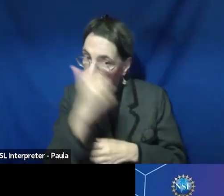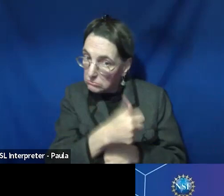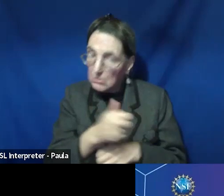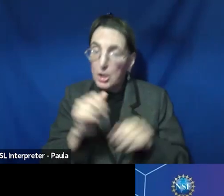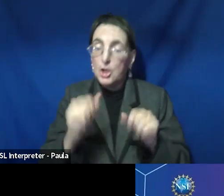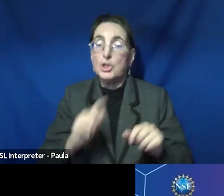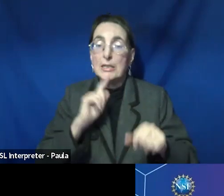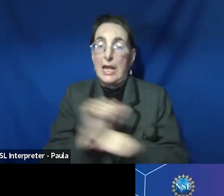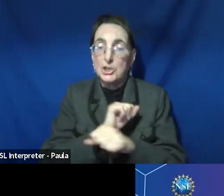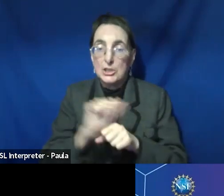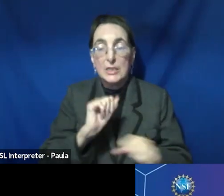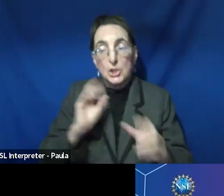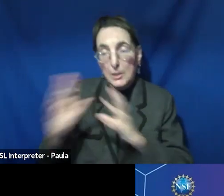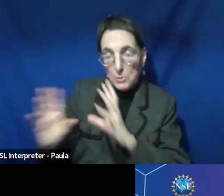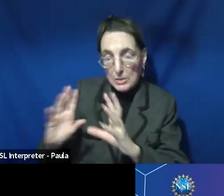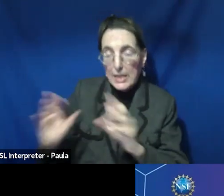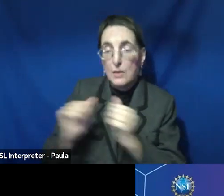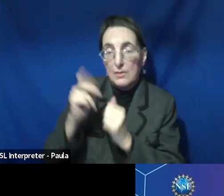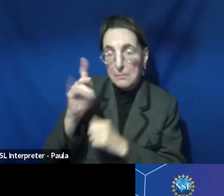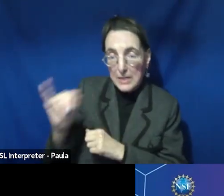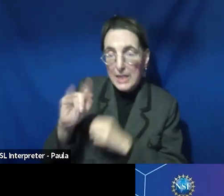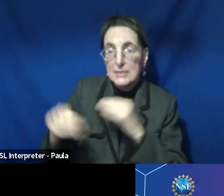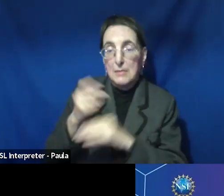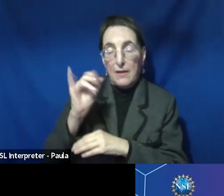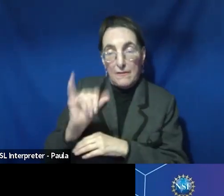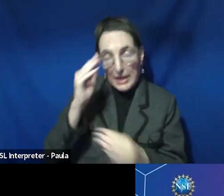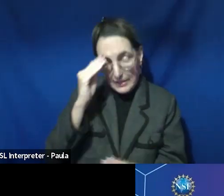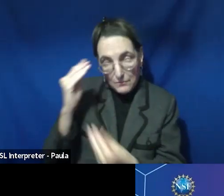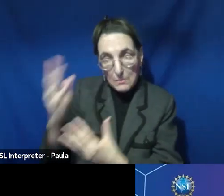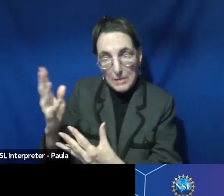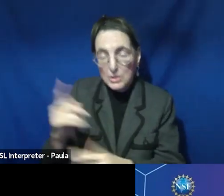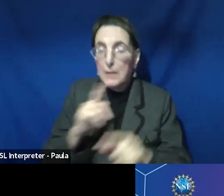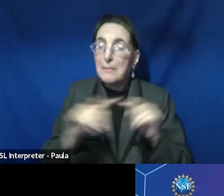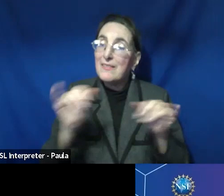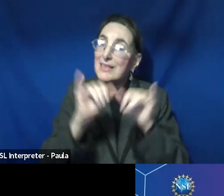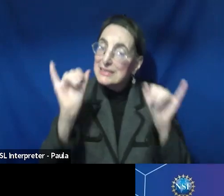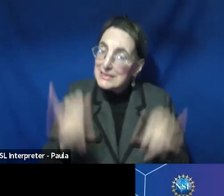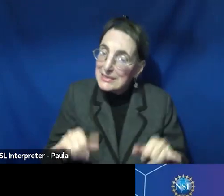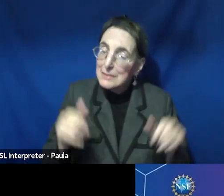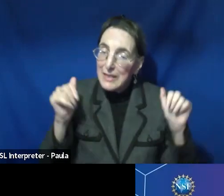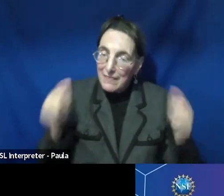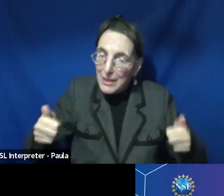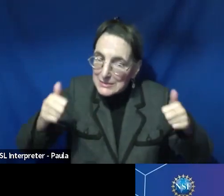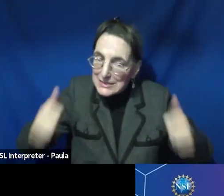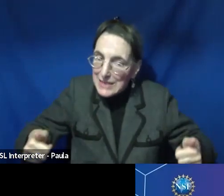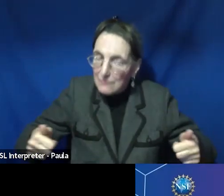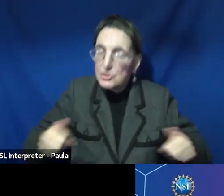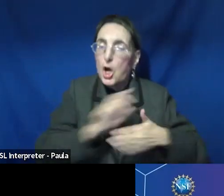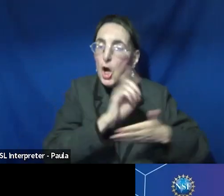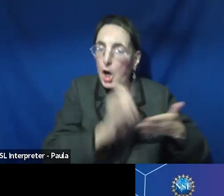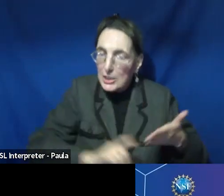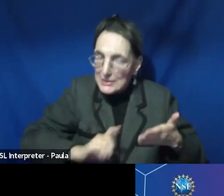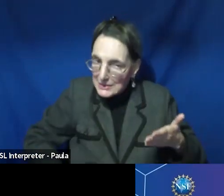actually communicate with PIs about that information. But the systems themselves are designed